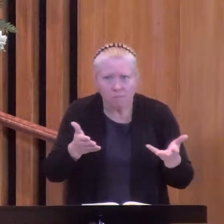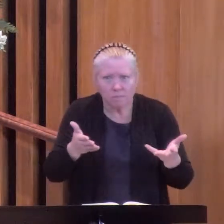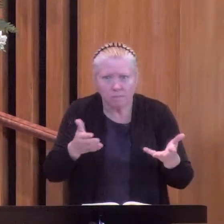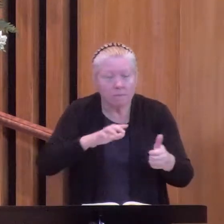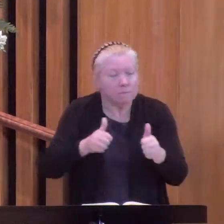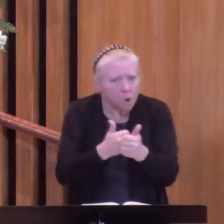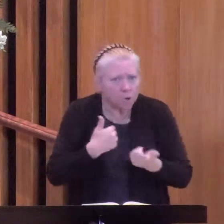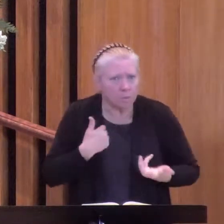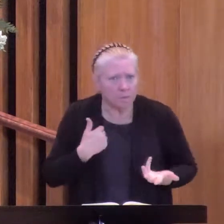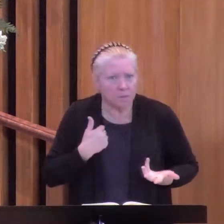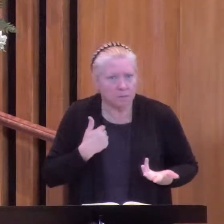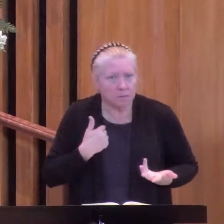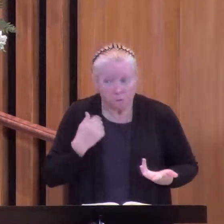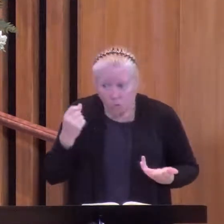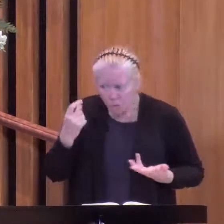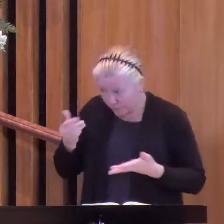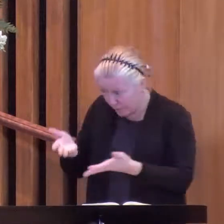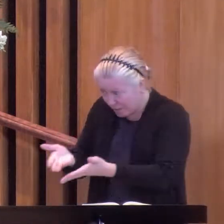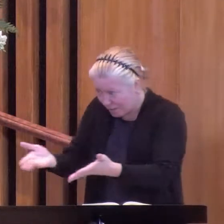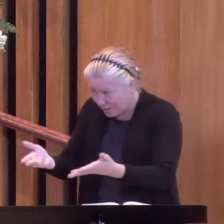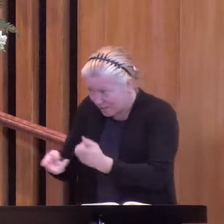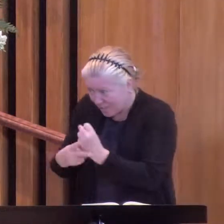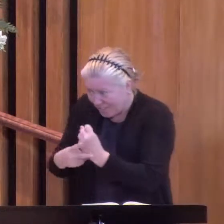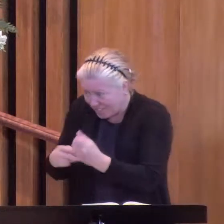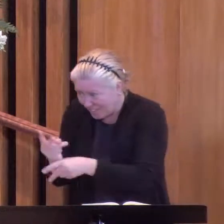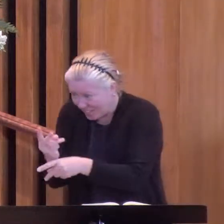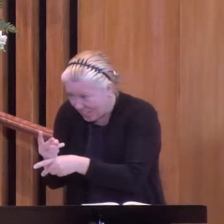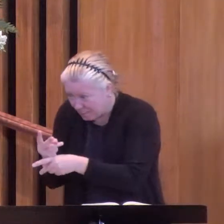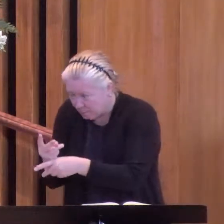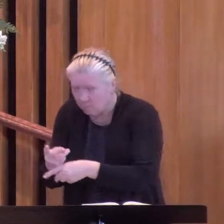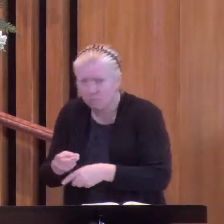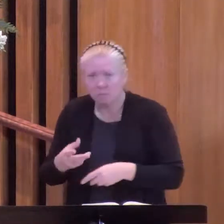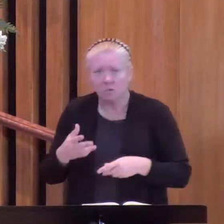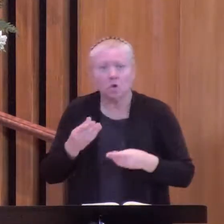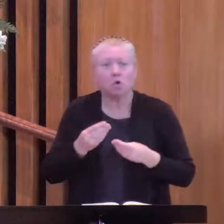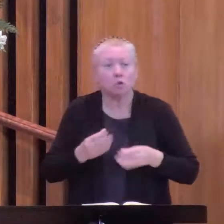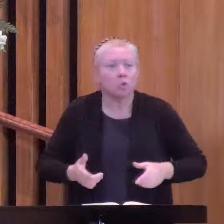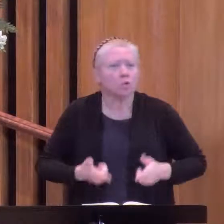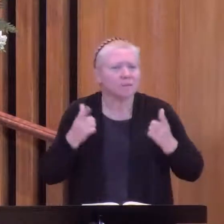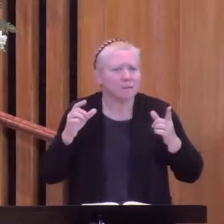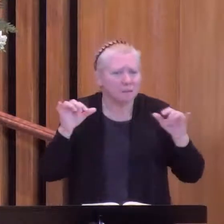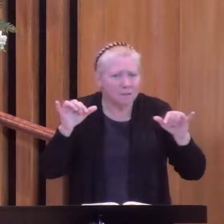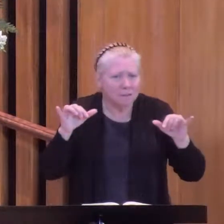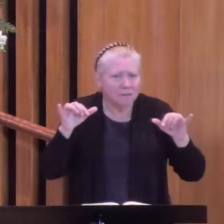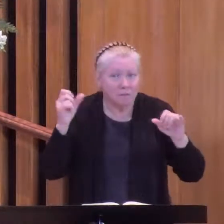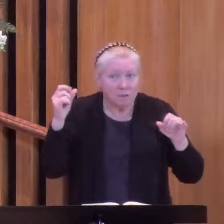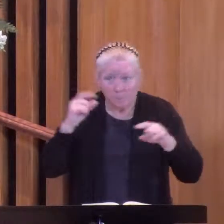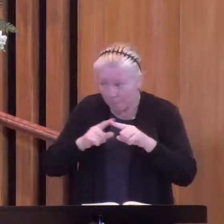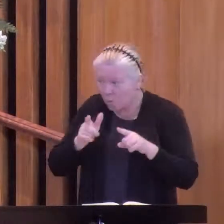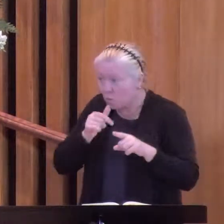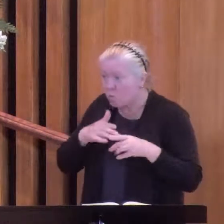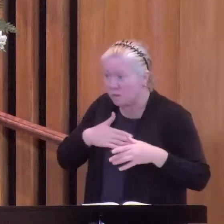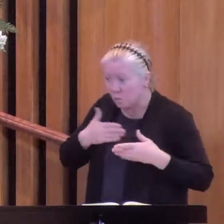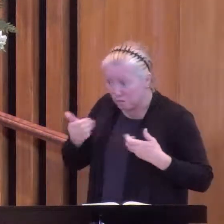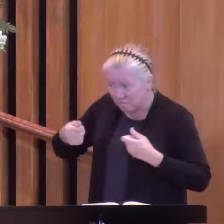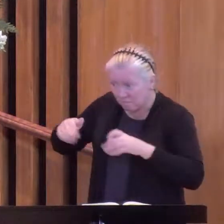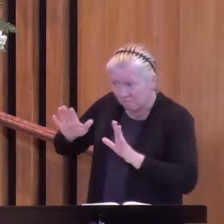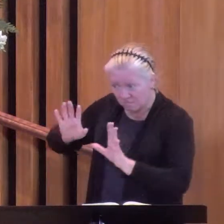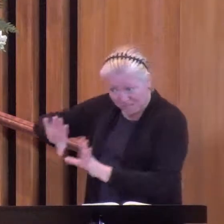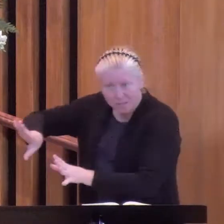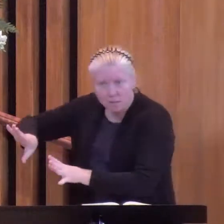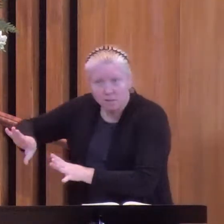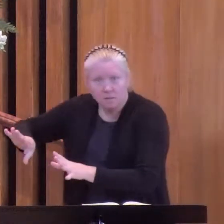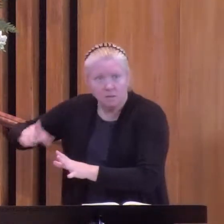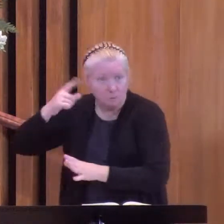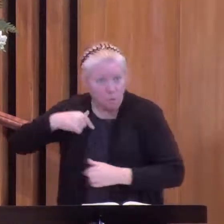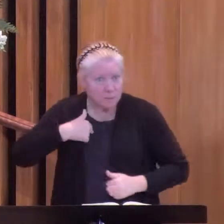to save his life will lose it, but whoever loses his life for my sake and that